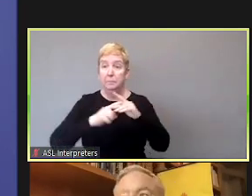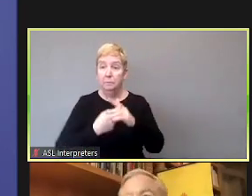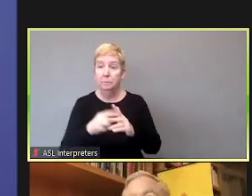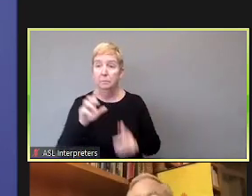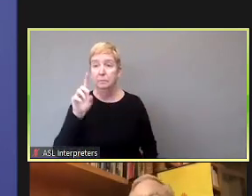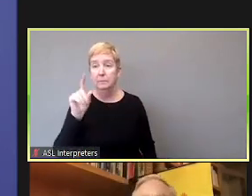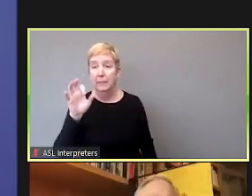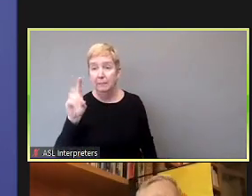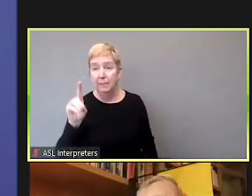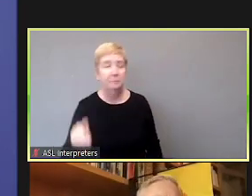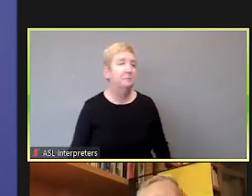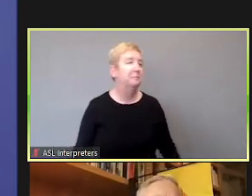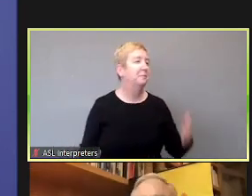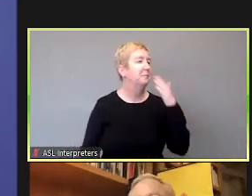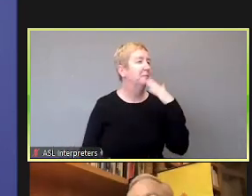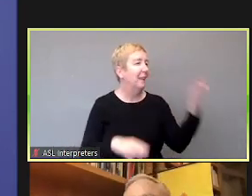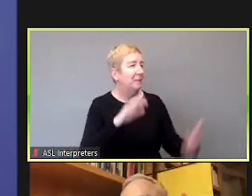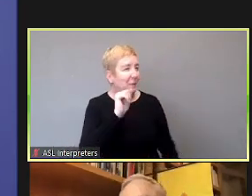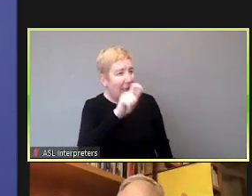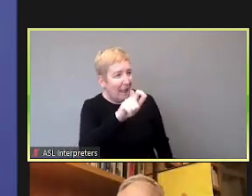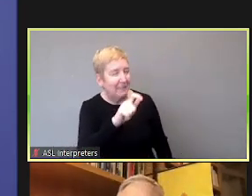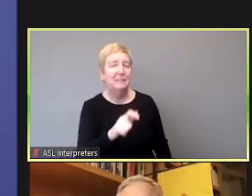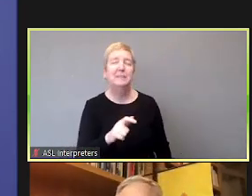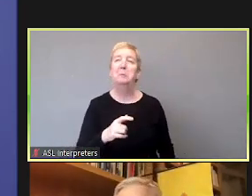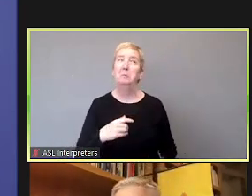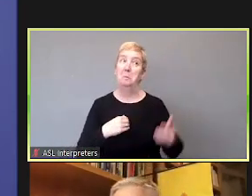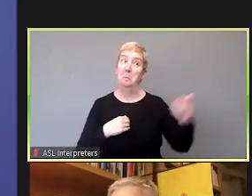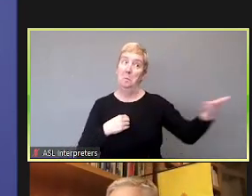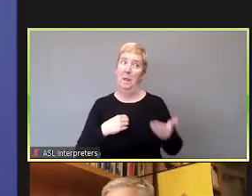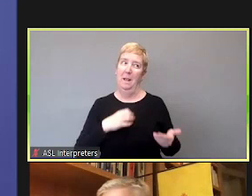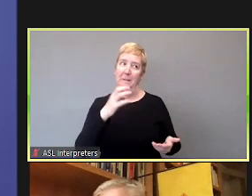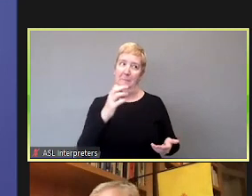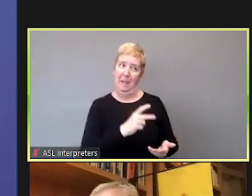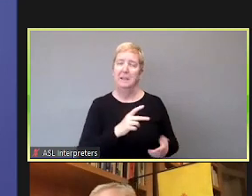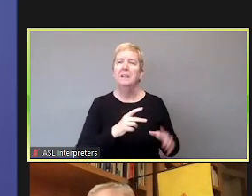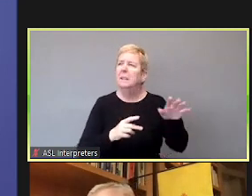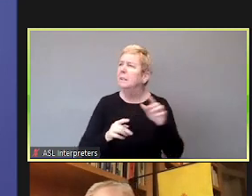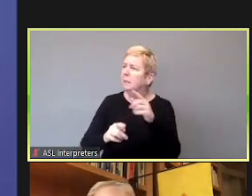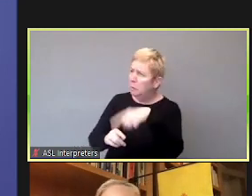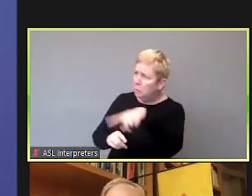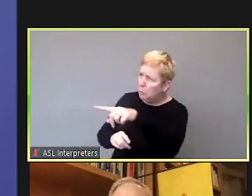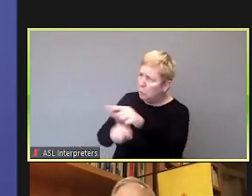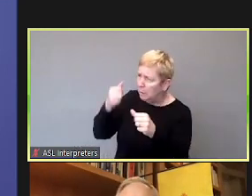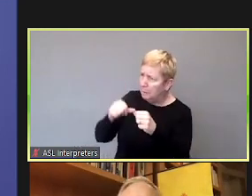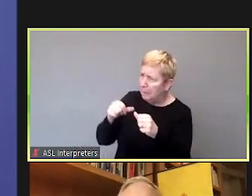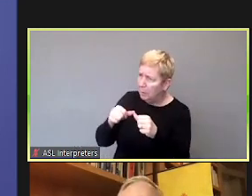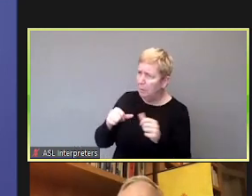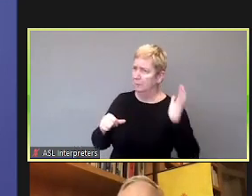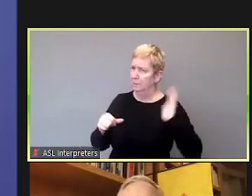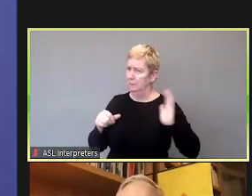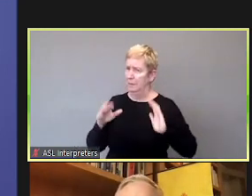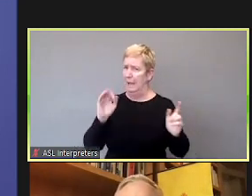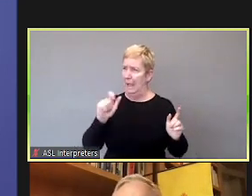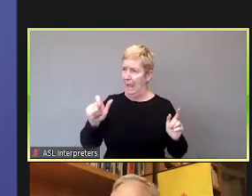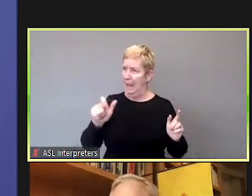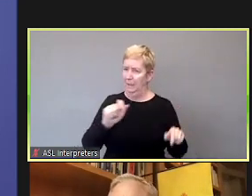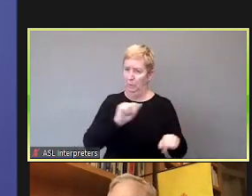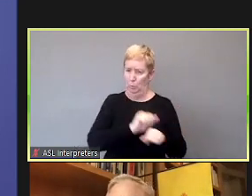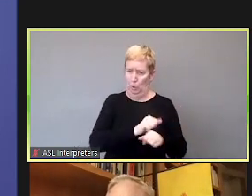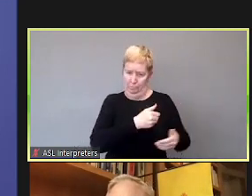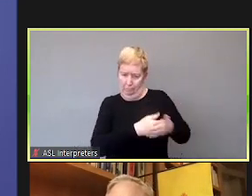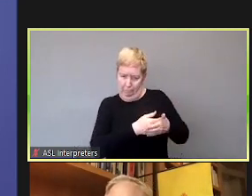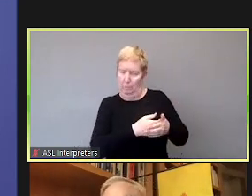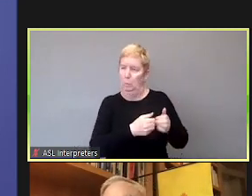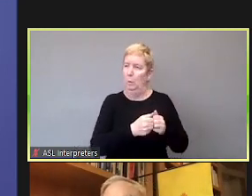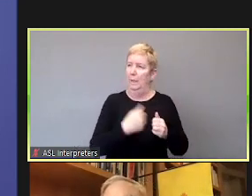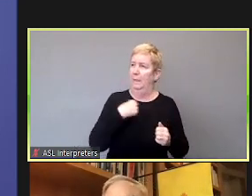Thanks, Alex, so much, and welcome back. You may remember Alex was working very closely with our pandemic efforts for